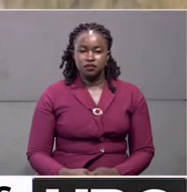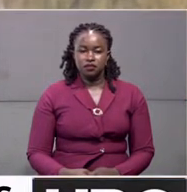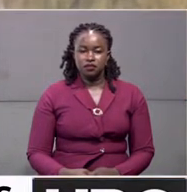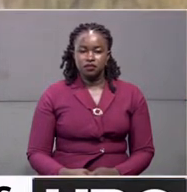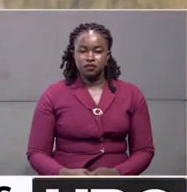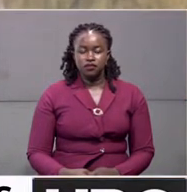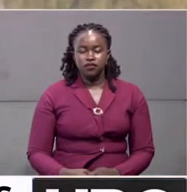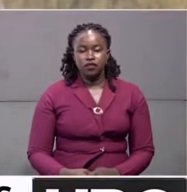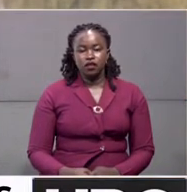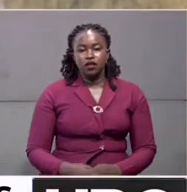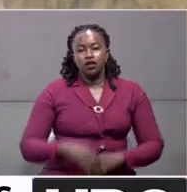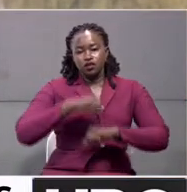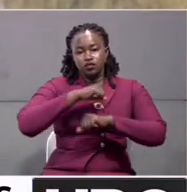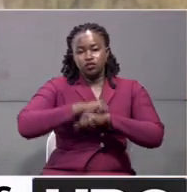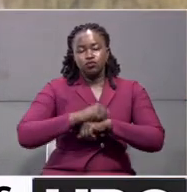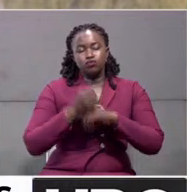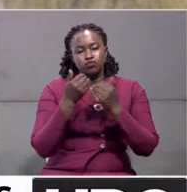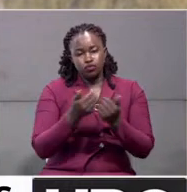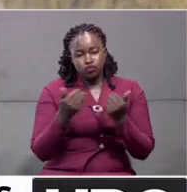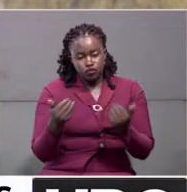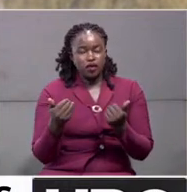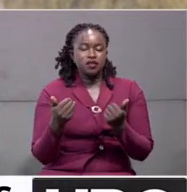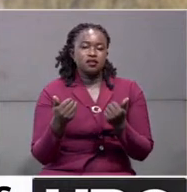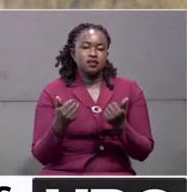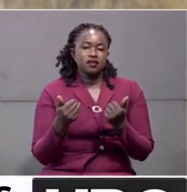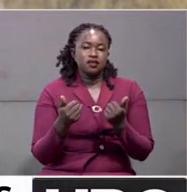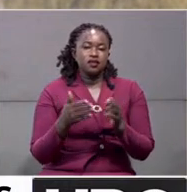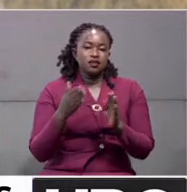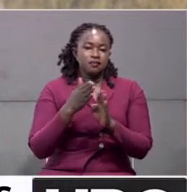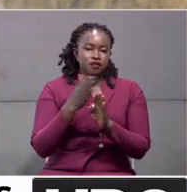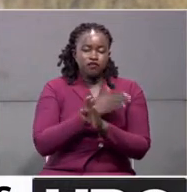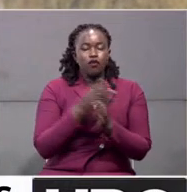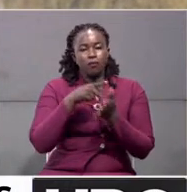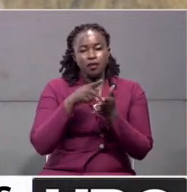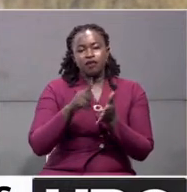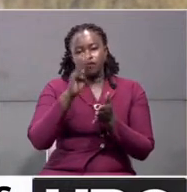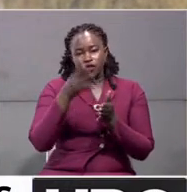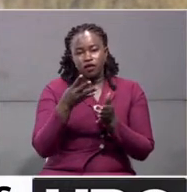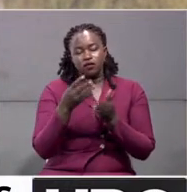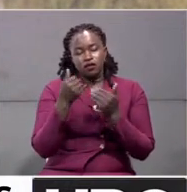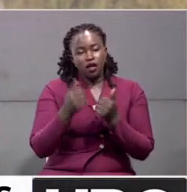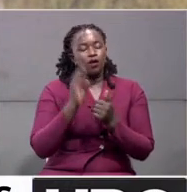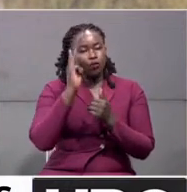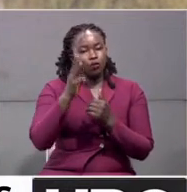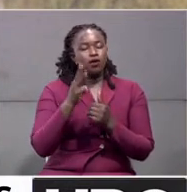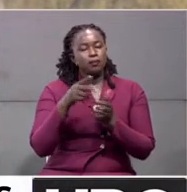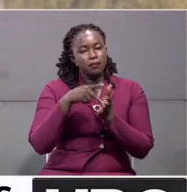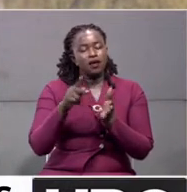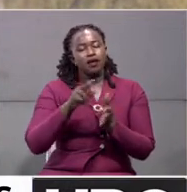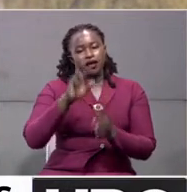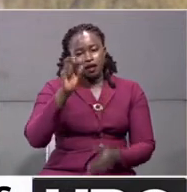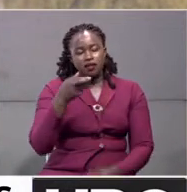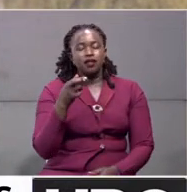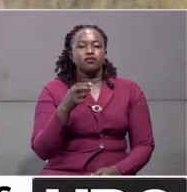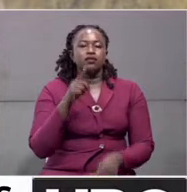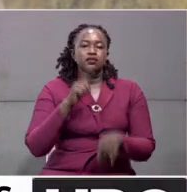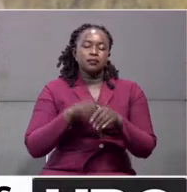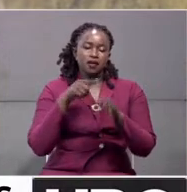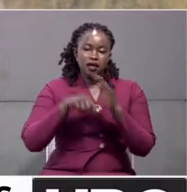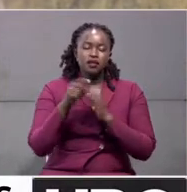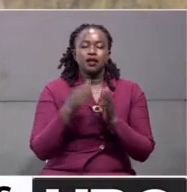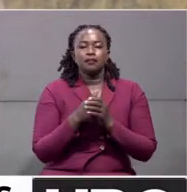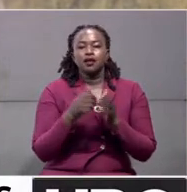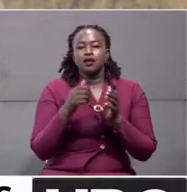The school children are going to be paying, they have been paying 4,000, they are going to be paying 8,000 shillings. The